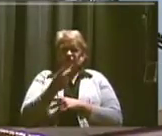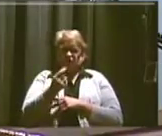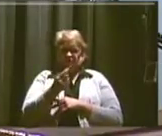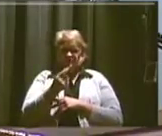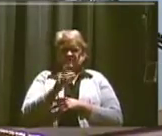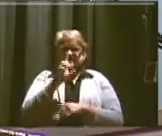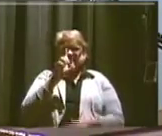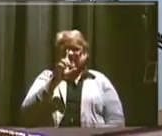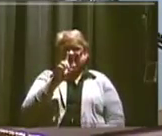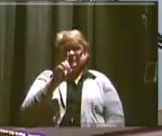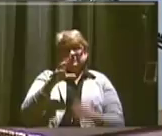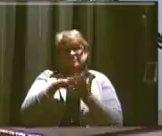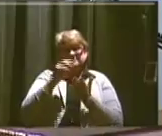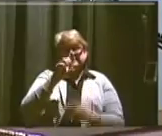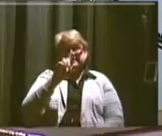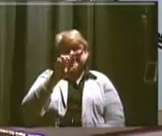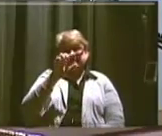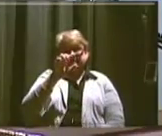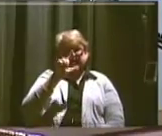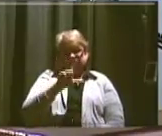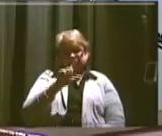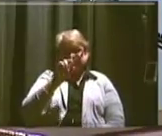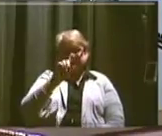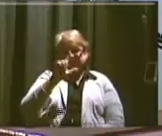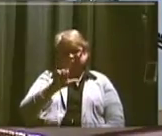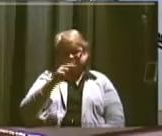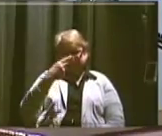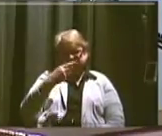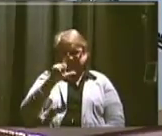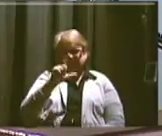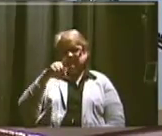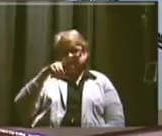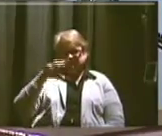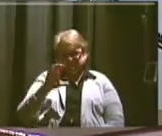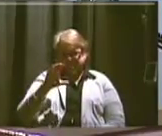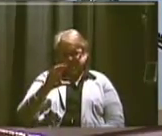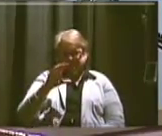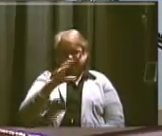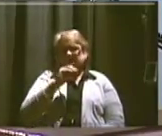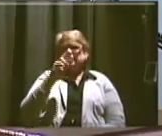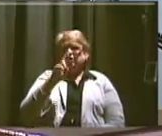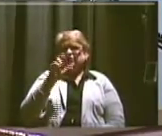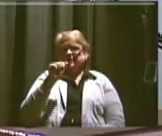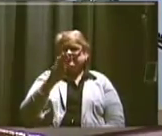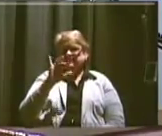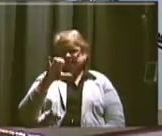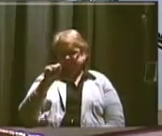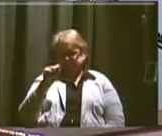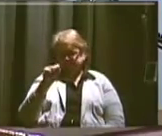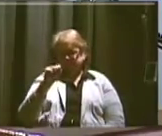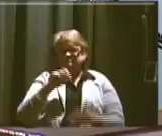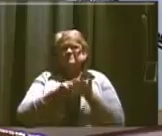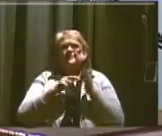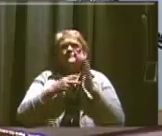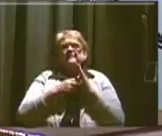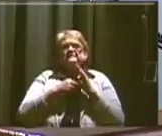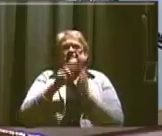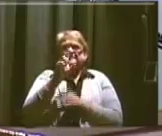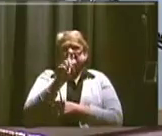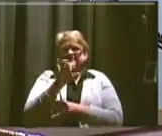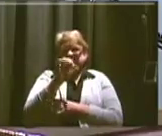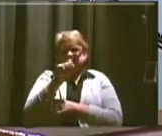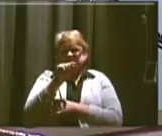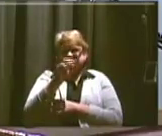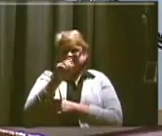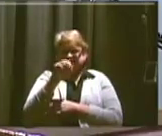acronym DHLPPC in rabies. And what this stands for is distemper, hepatitis,